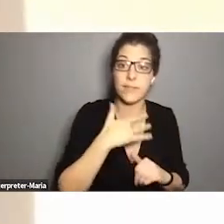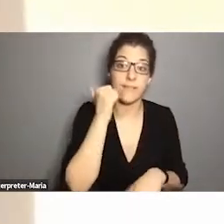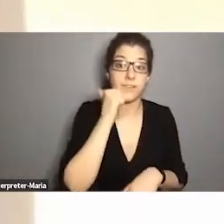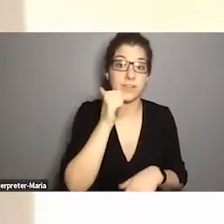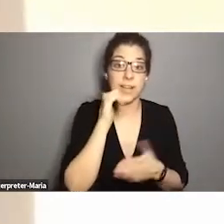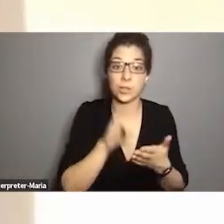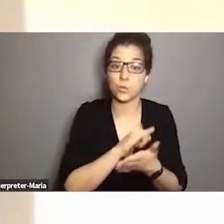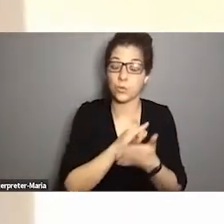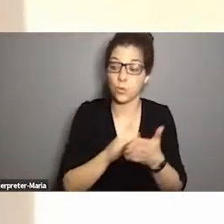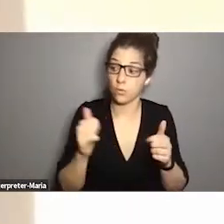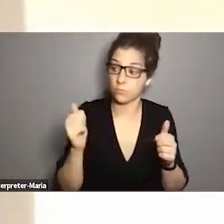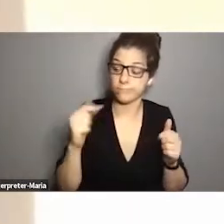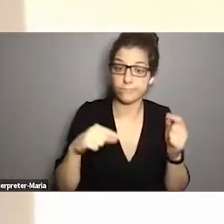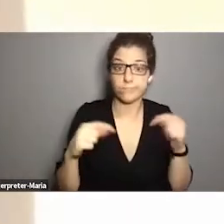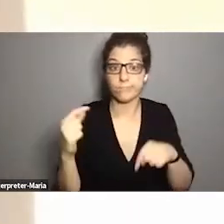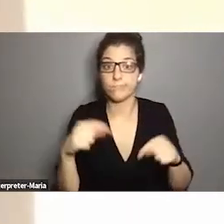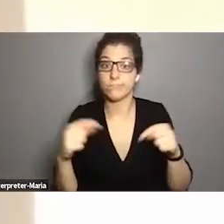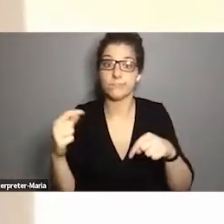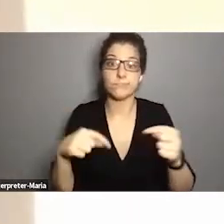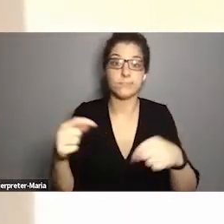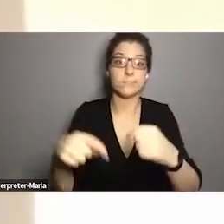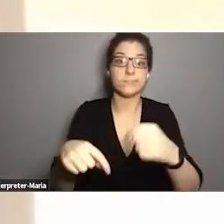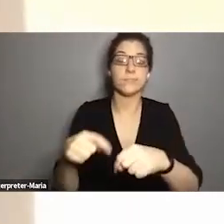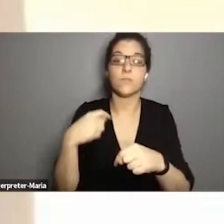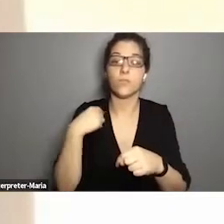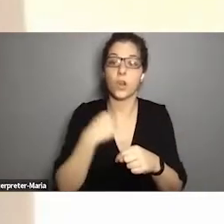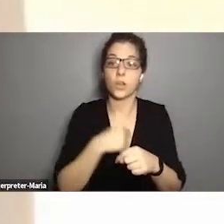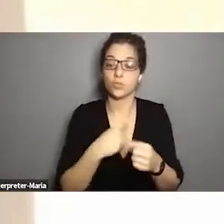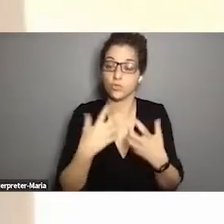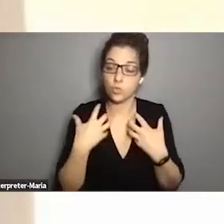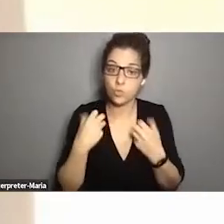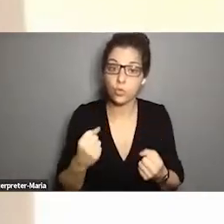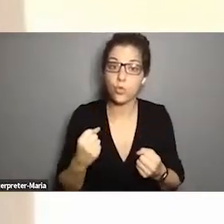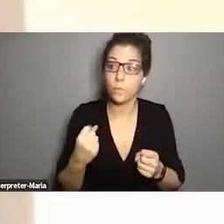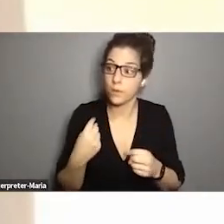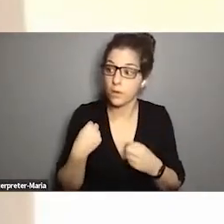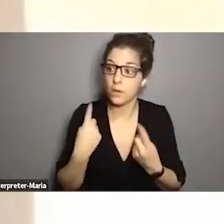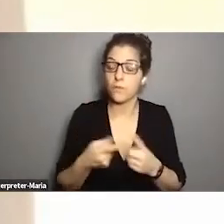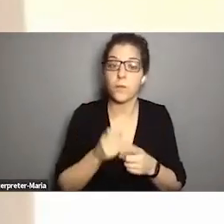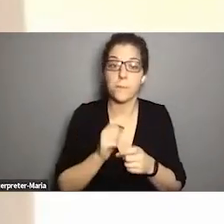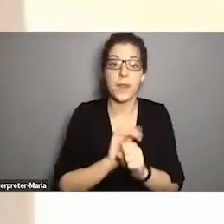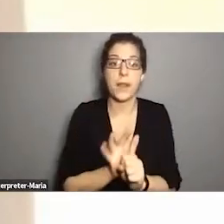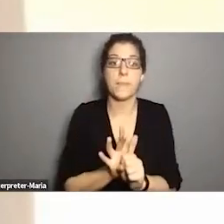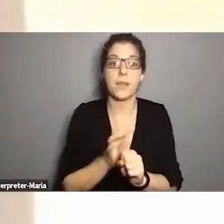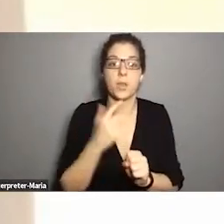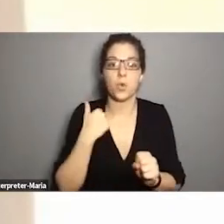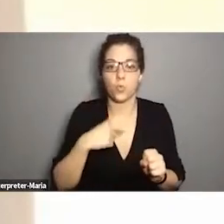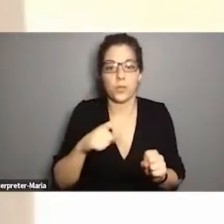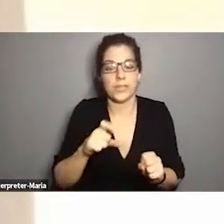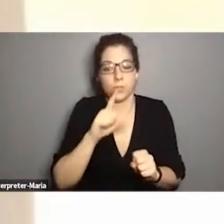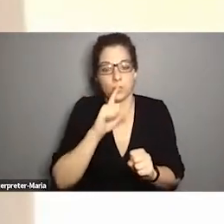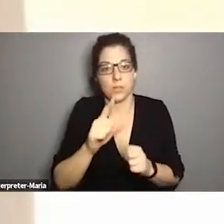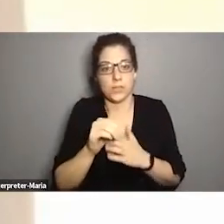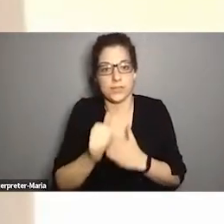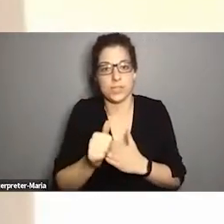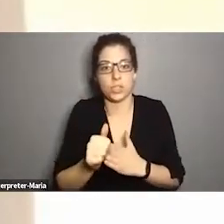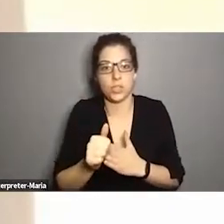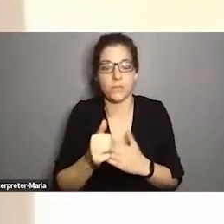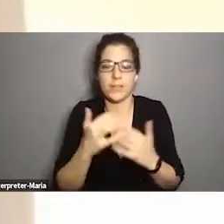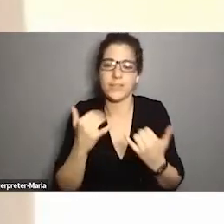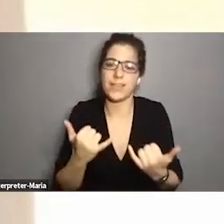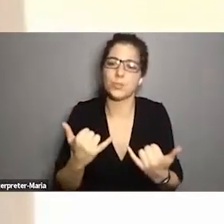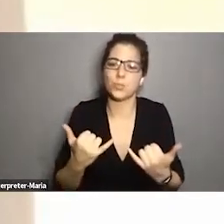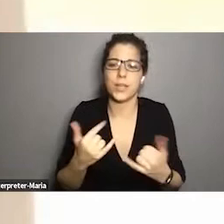York, for us to emerge and to recoup the losses from the pandemic, we're going to need real leadership. And that's what today's session